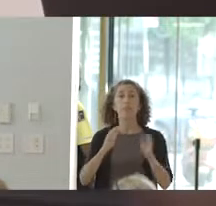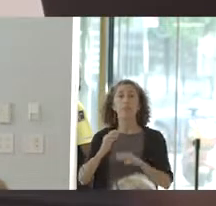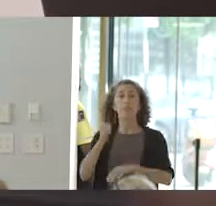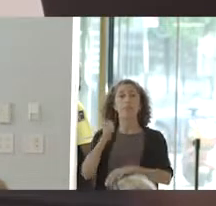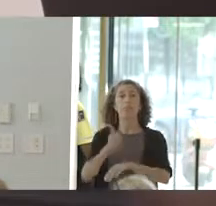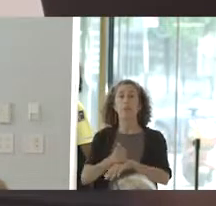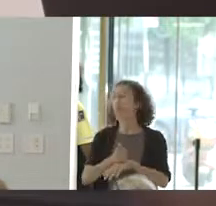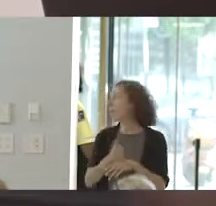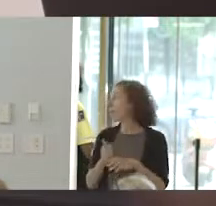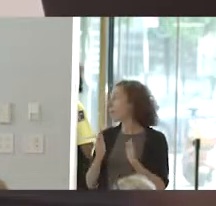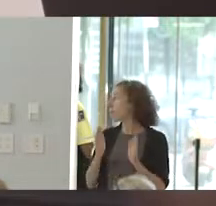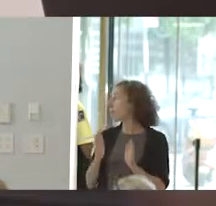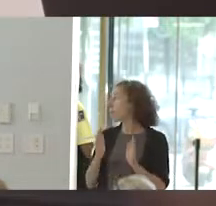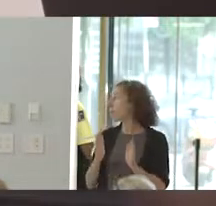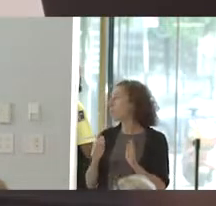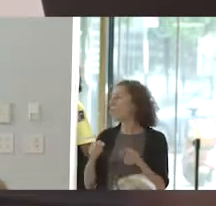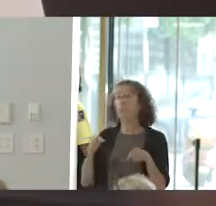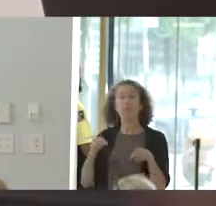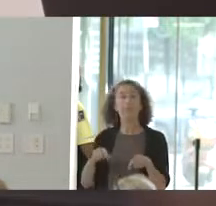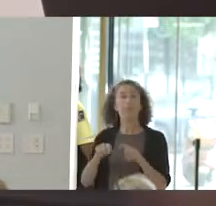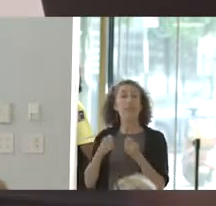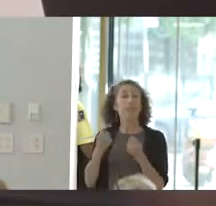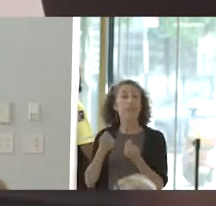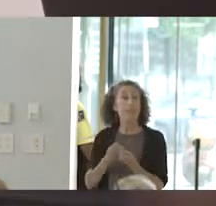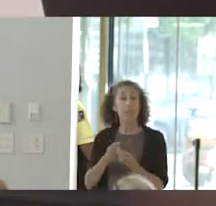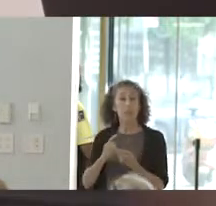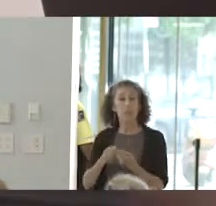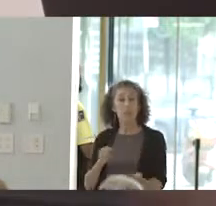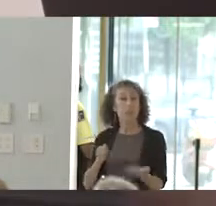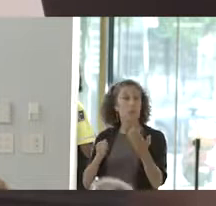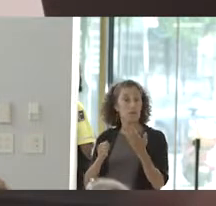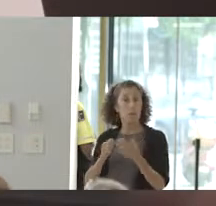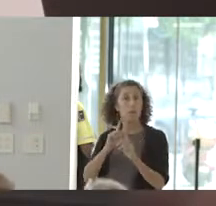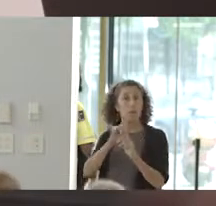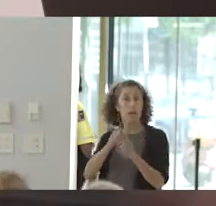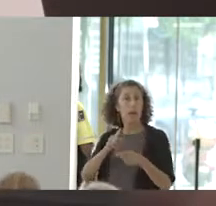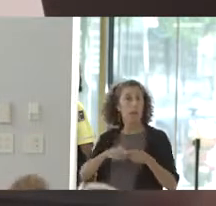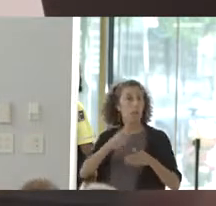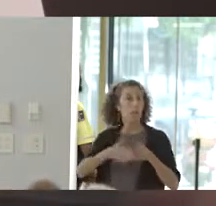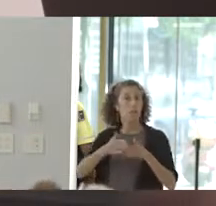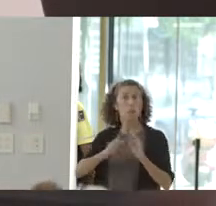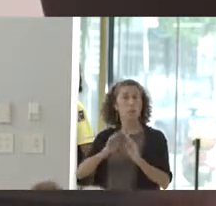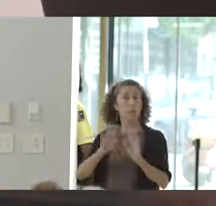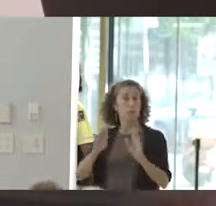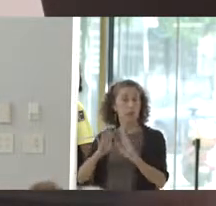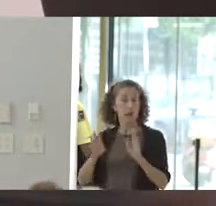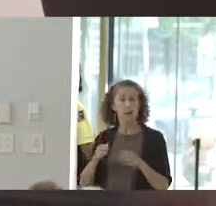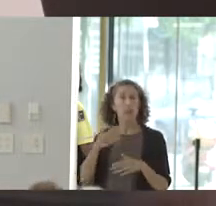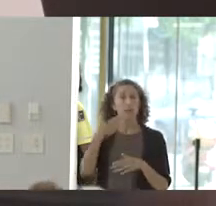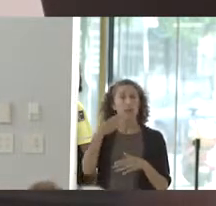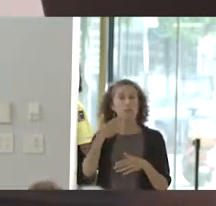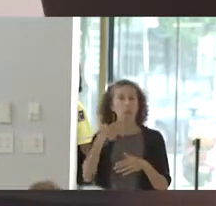this team to respond to, which I think they've done quite well. From there, we